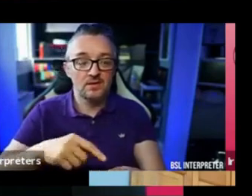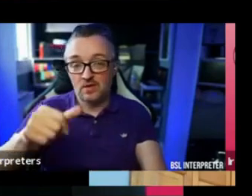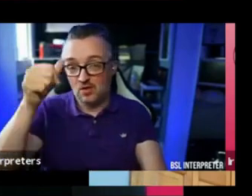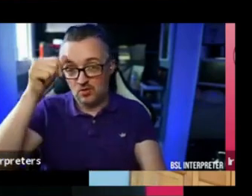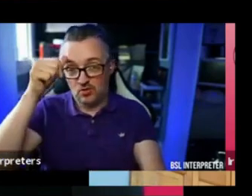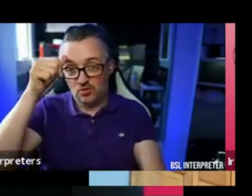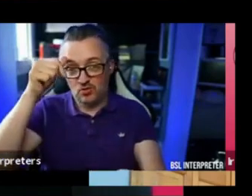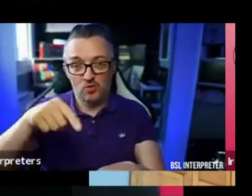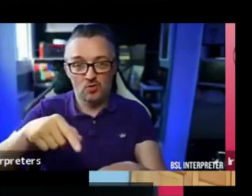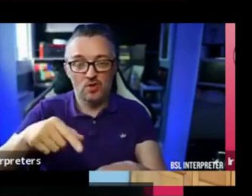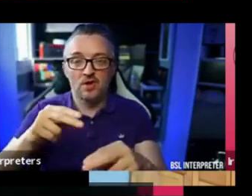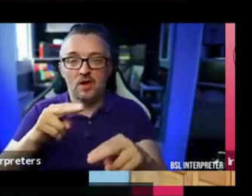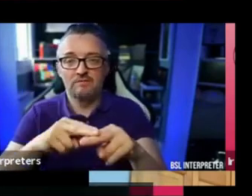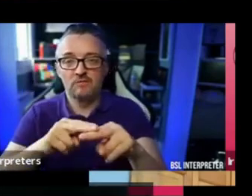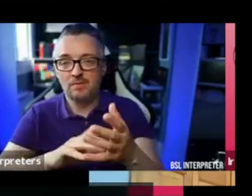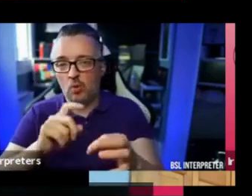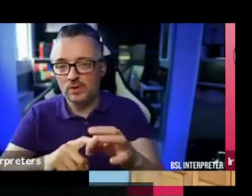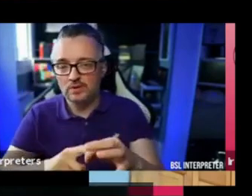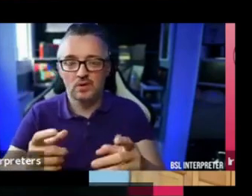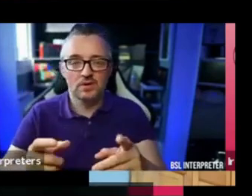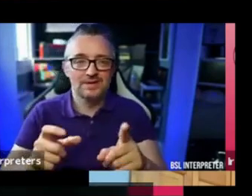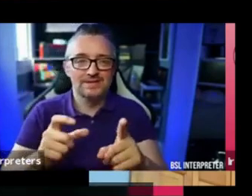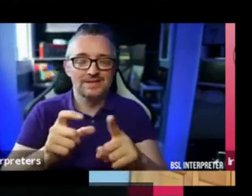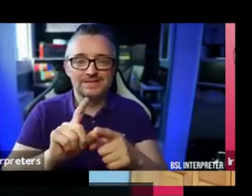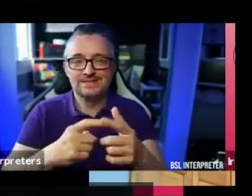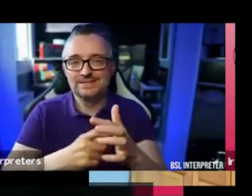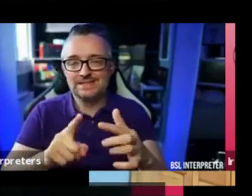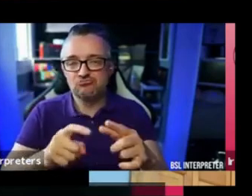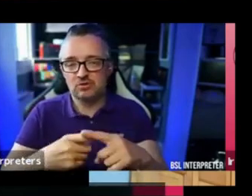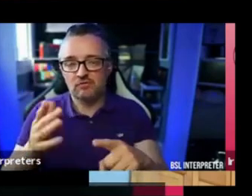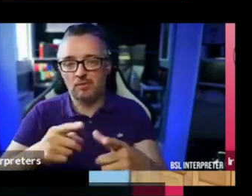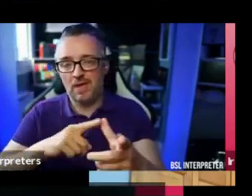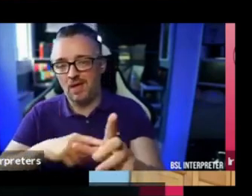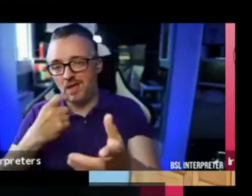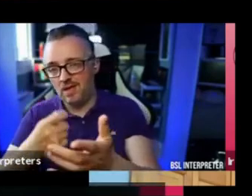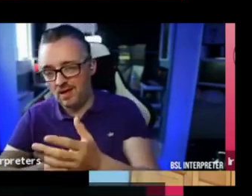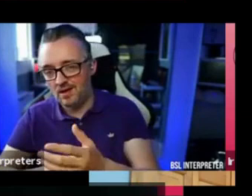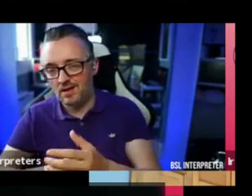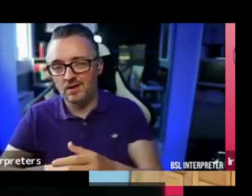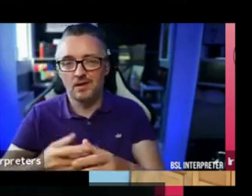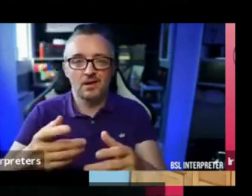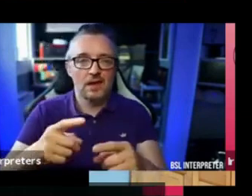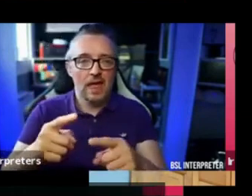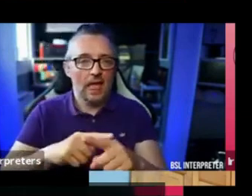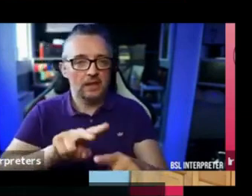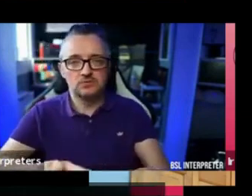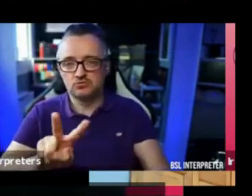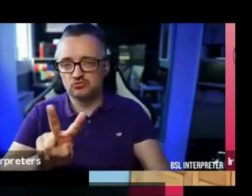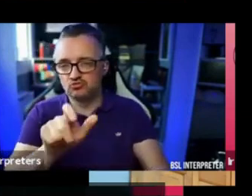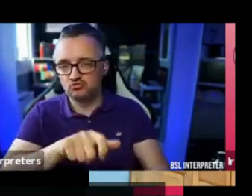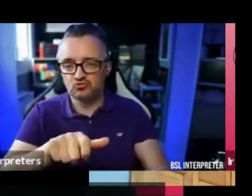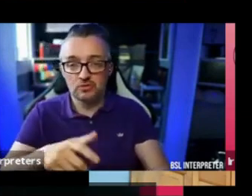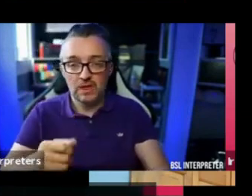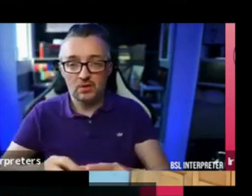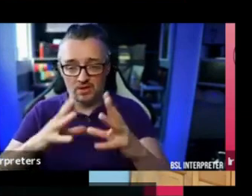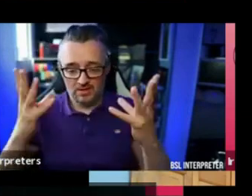launching those first pledge trees with Fiona McQueen and Derek Marin in Ayrshire, and Paul Jebb and Jane Cummins down in